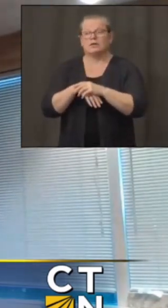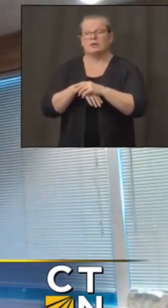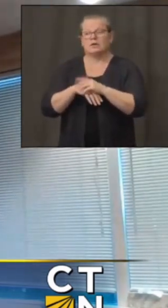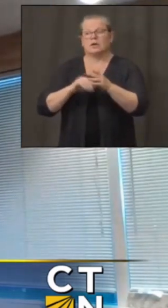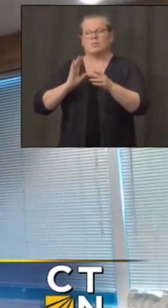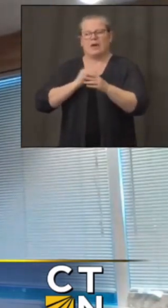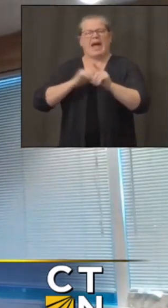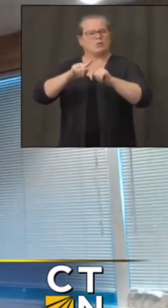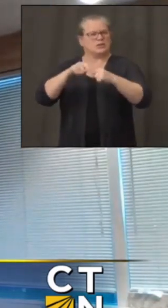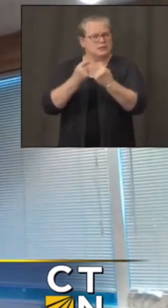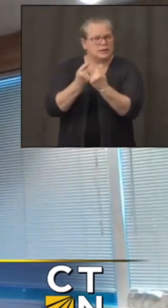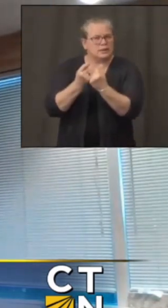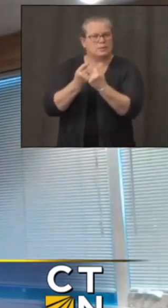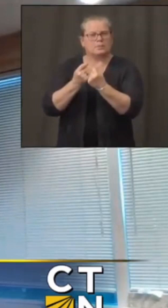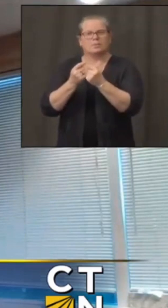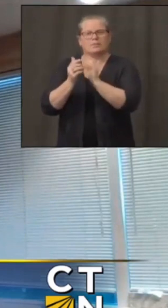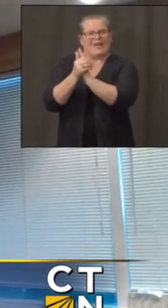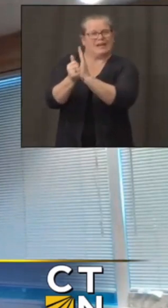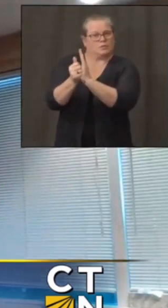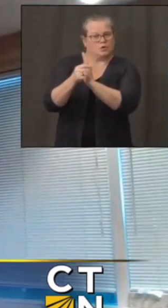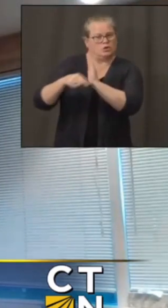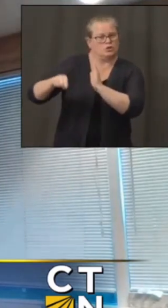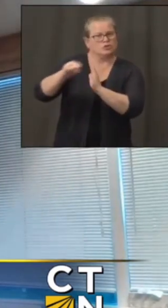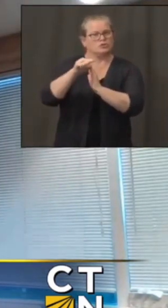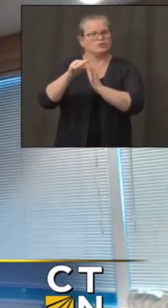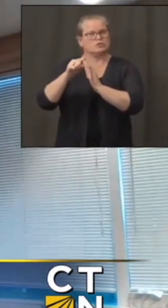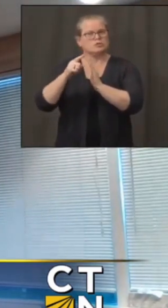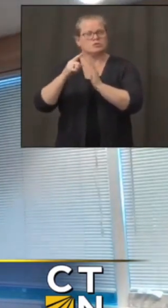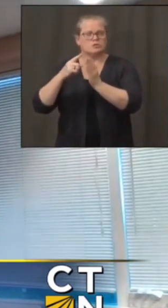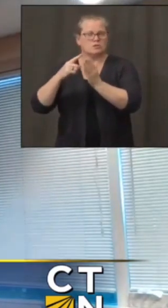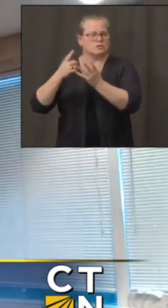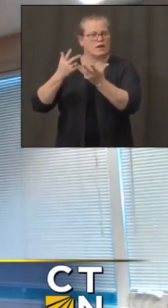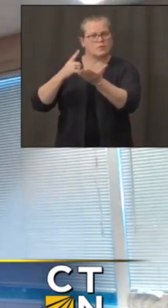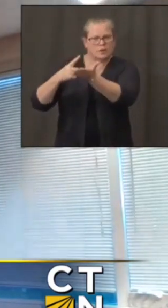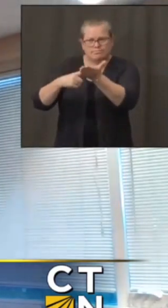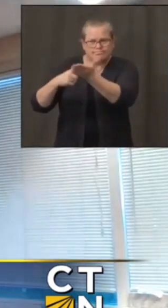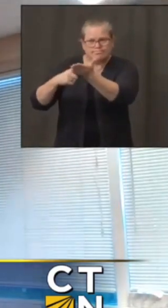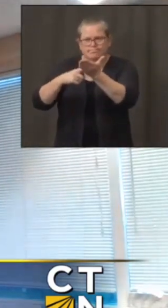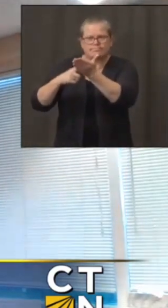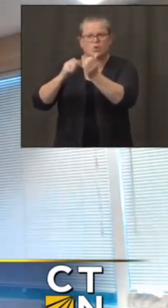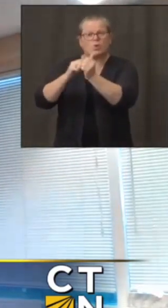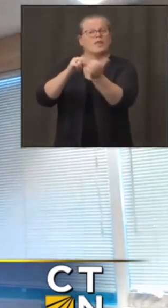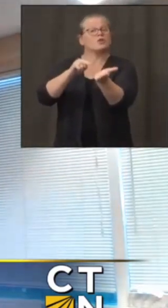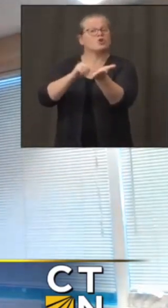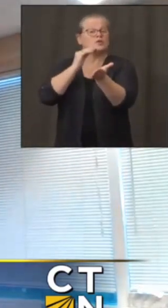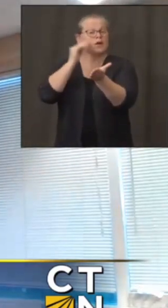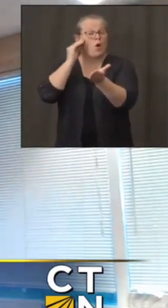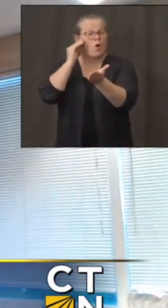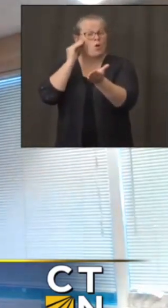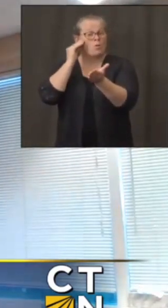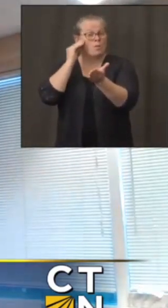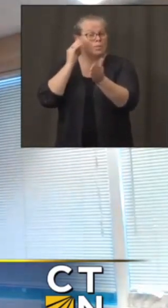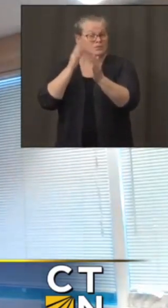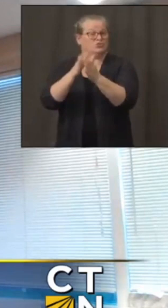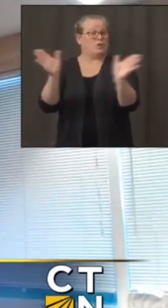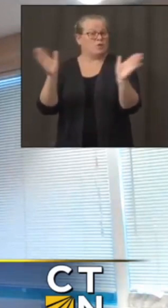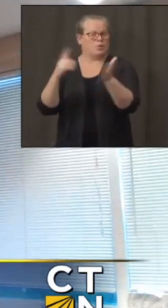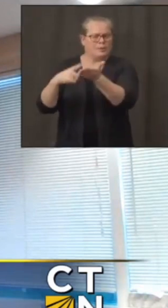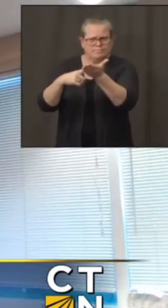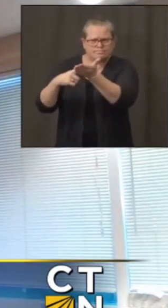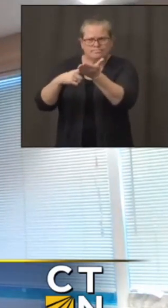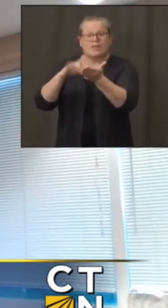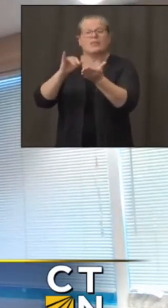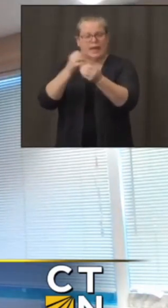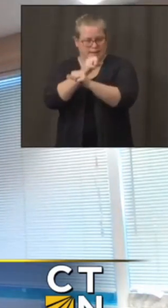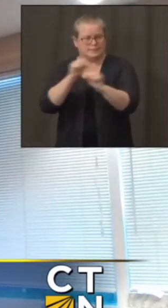with the industry as well, that under certain circumstances, that is a safe practice and very important for the